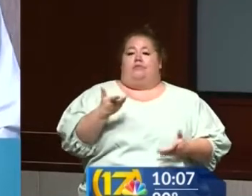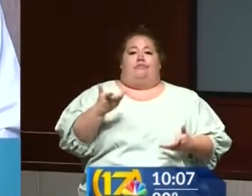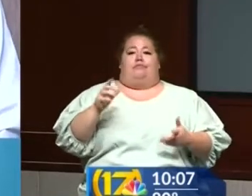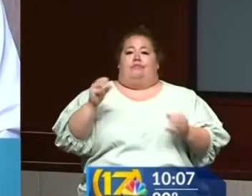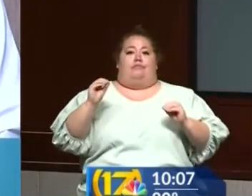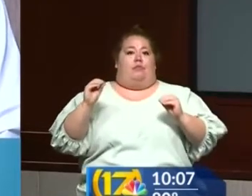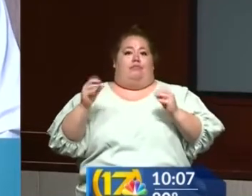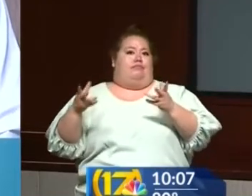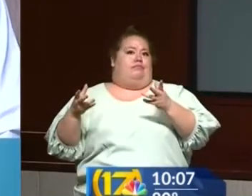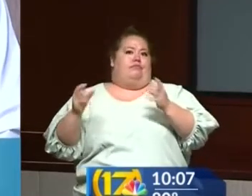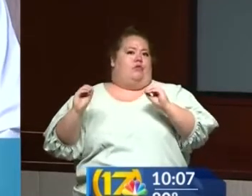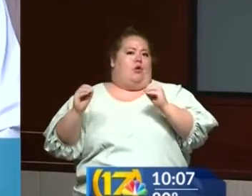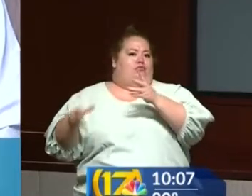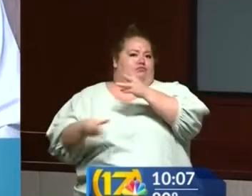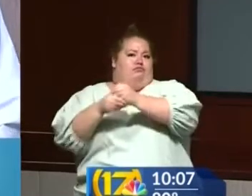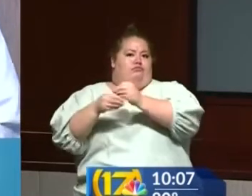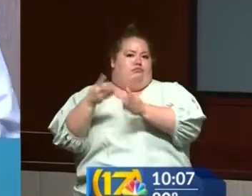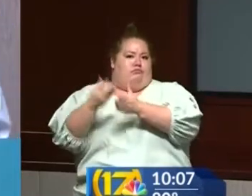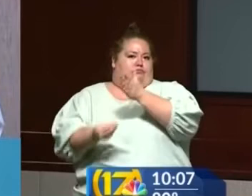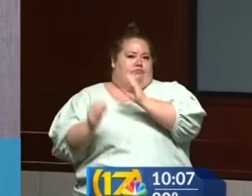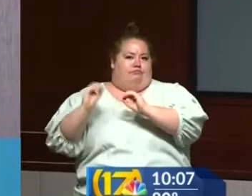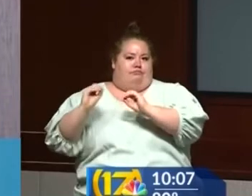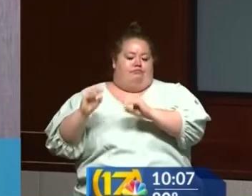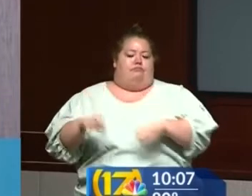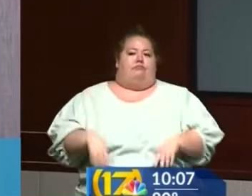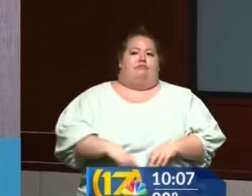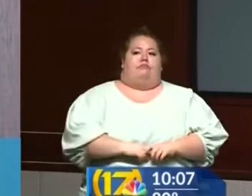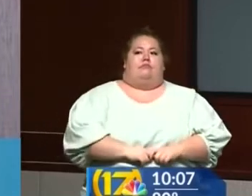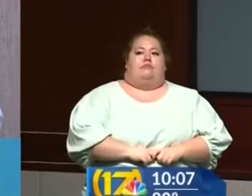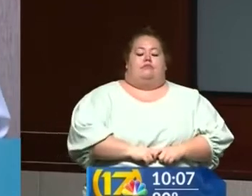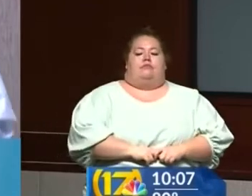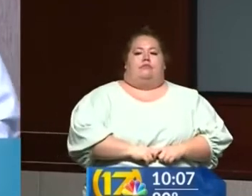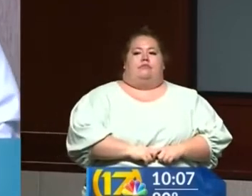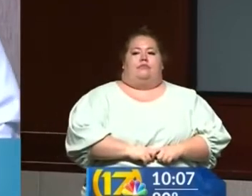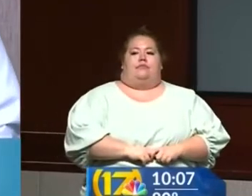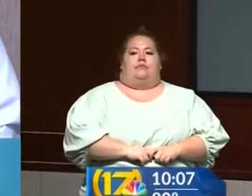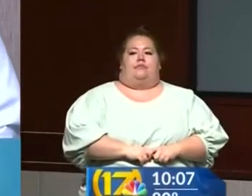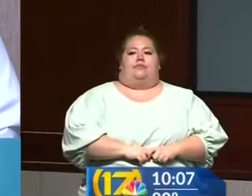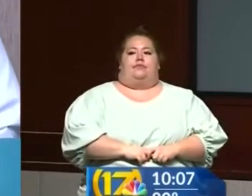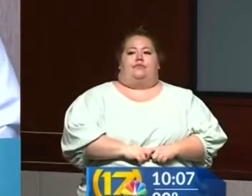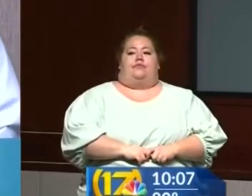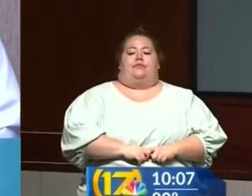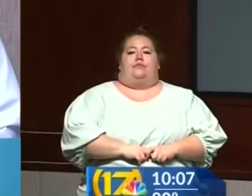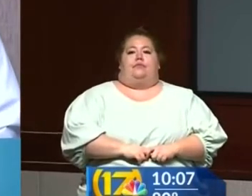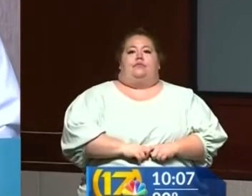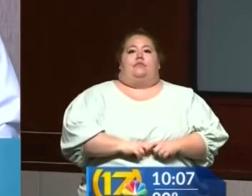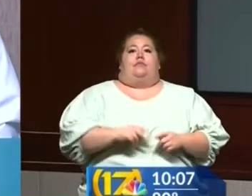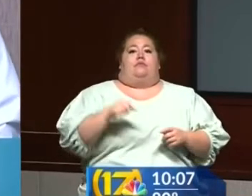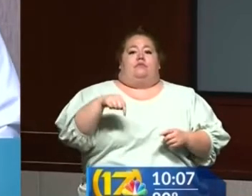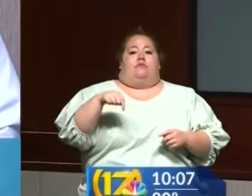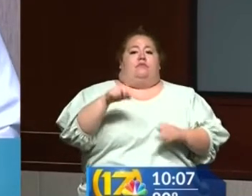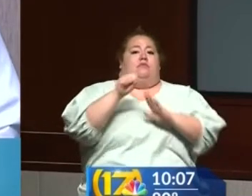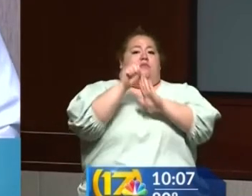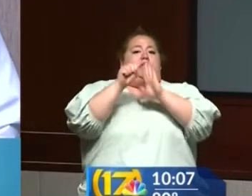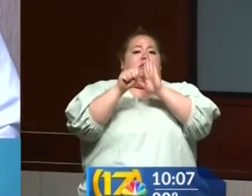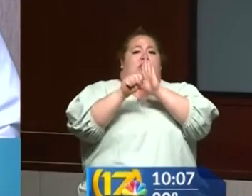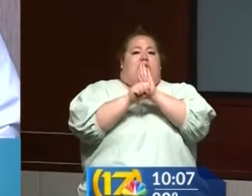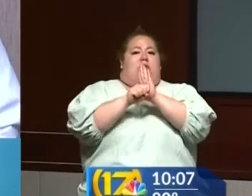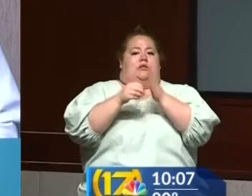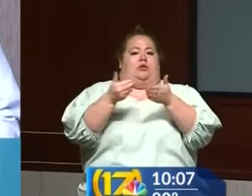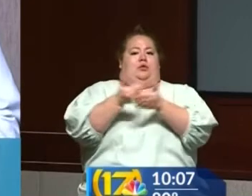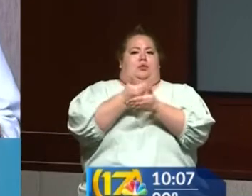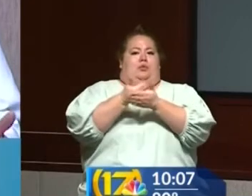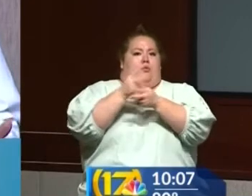additional deaths. I want to talk briefly about the state's new monitoring